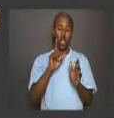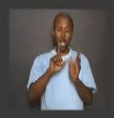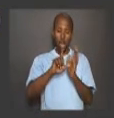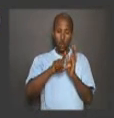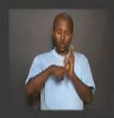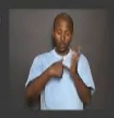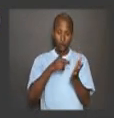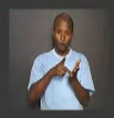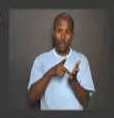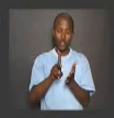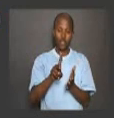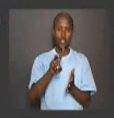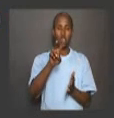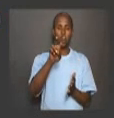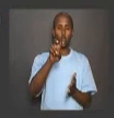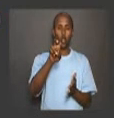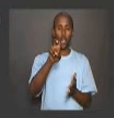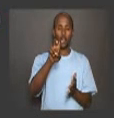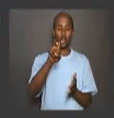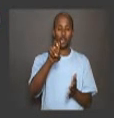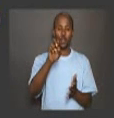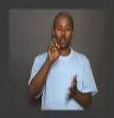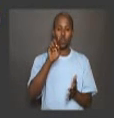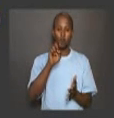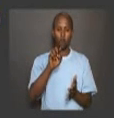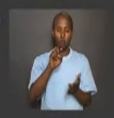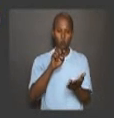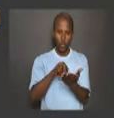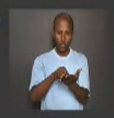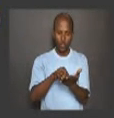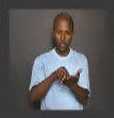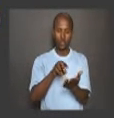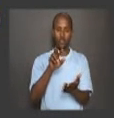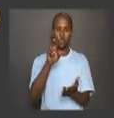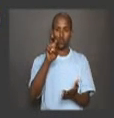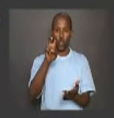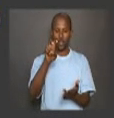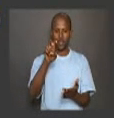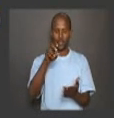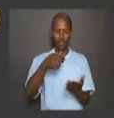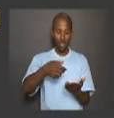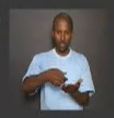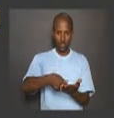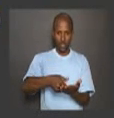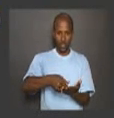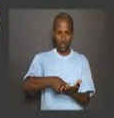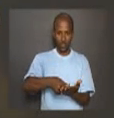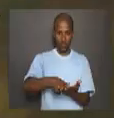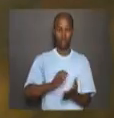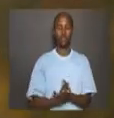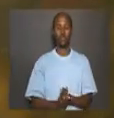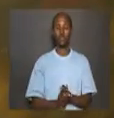Yodit's hourly rate of pay is about 20 bir and 20